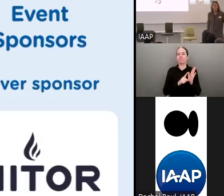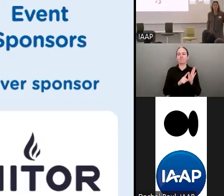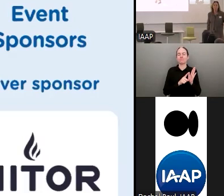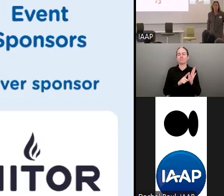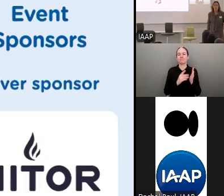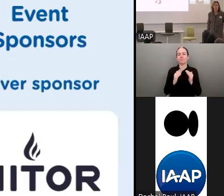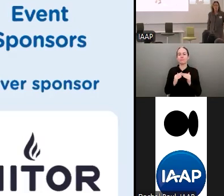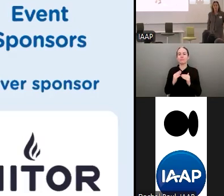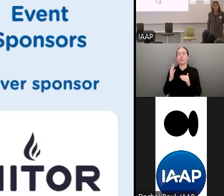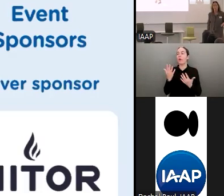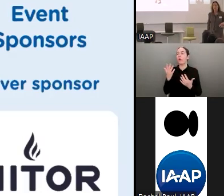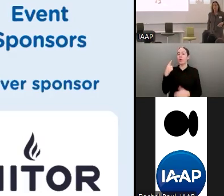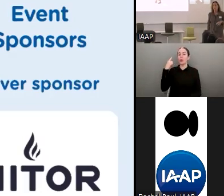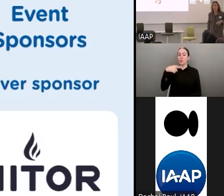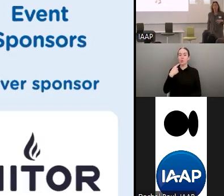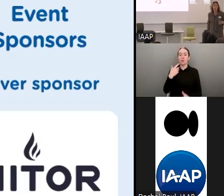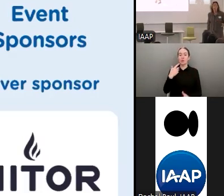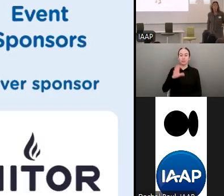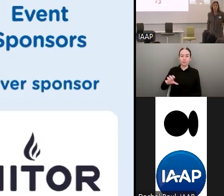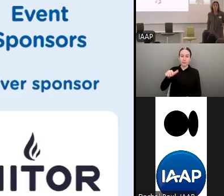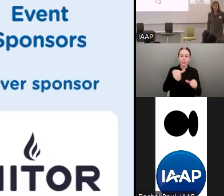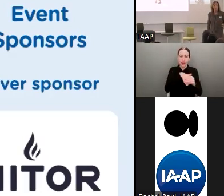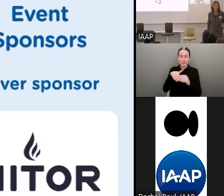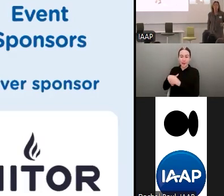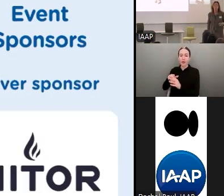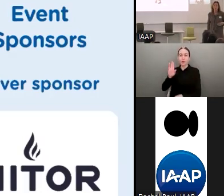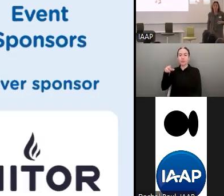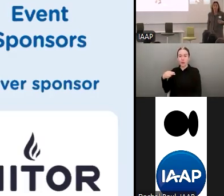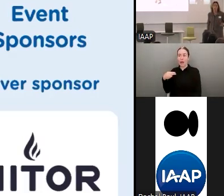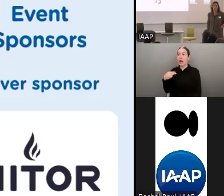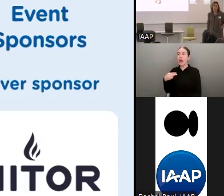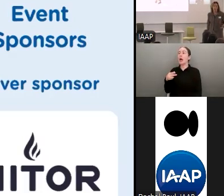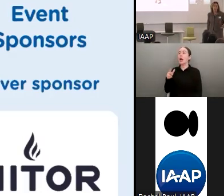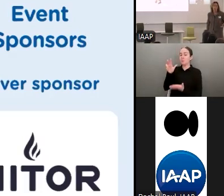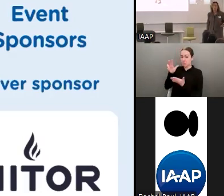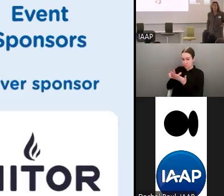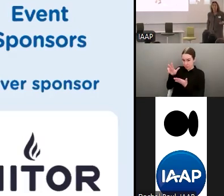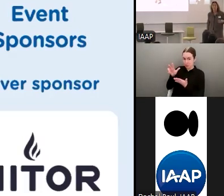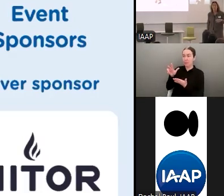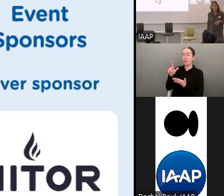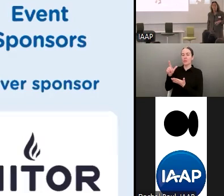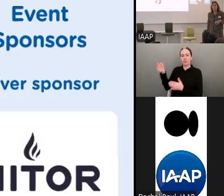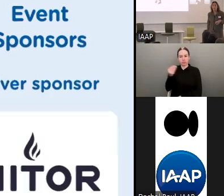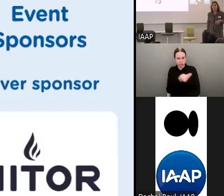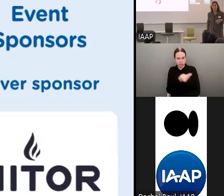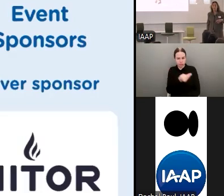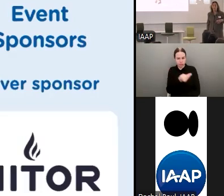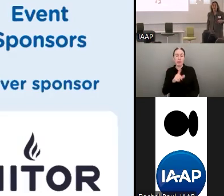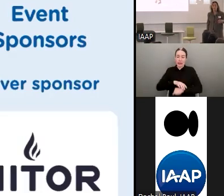to the member states, which means that the member states have a little bit of flexibility when it comes to the implementation. Some of the member states